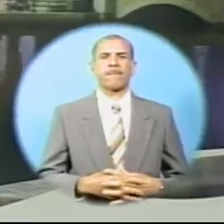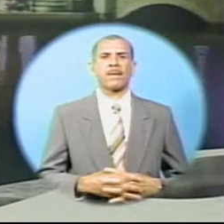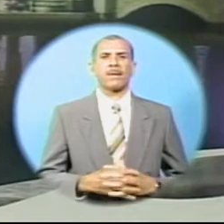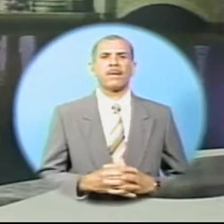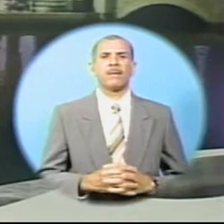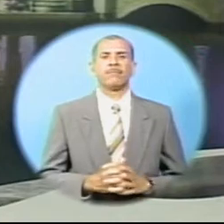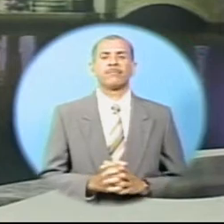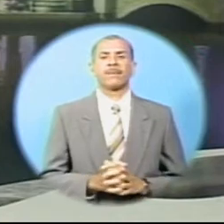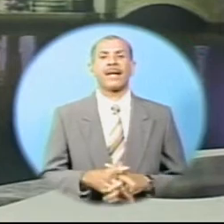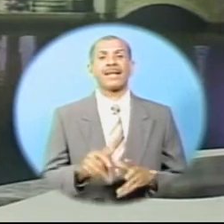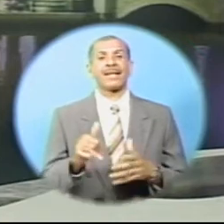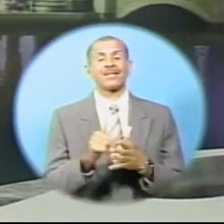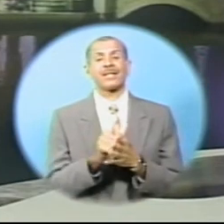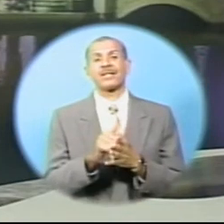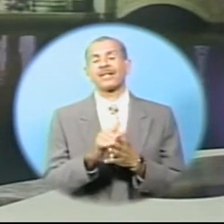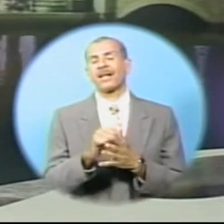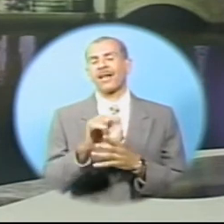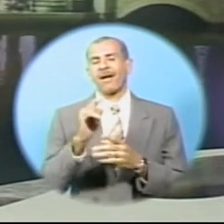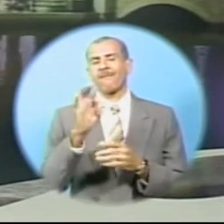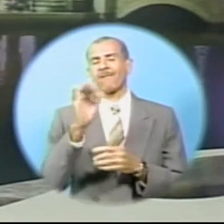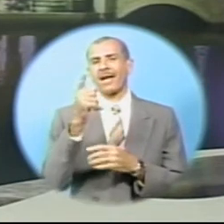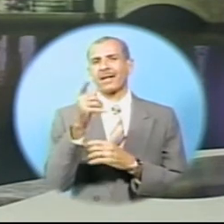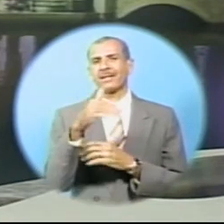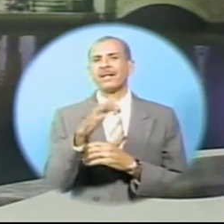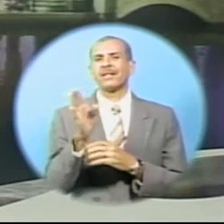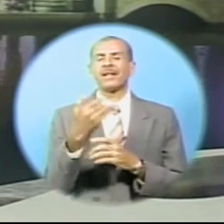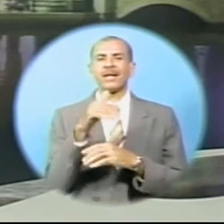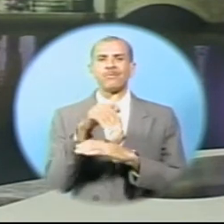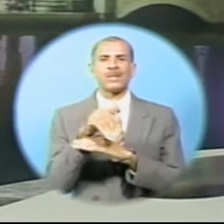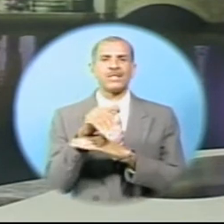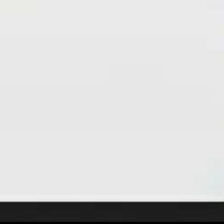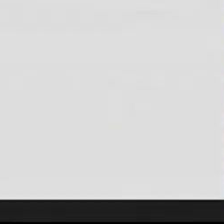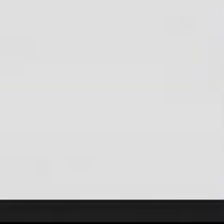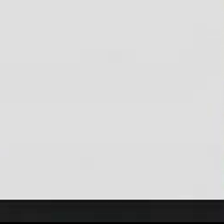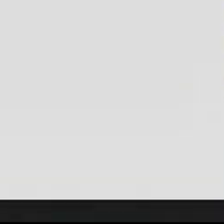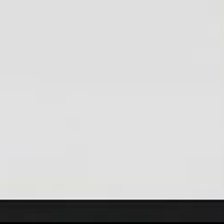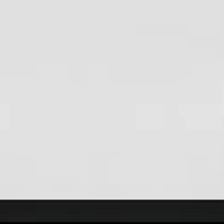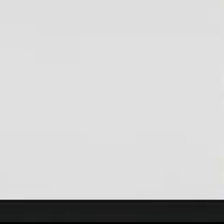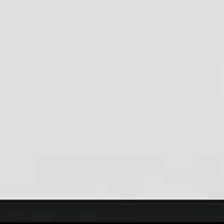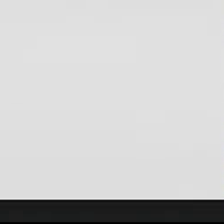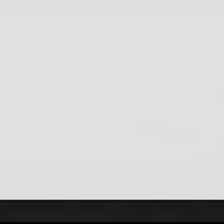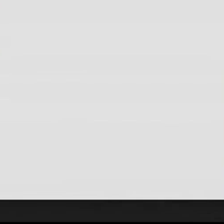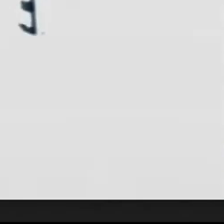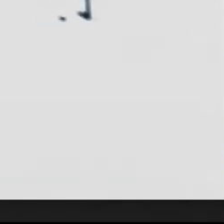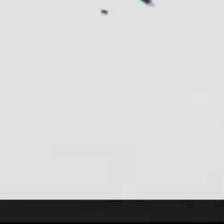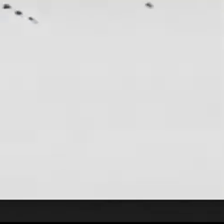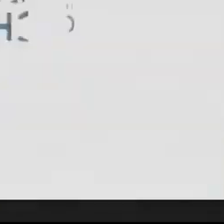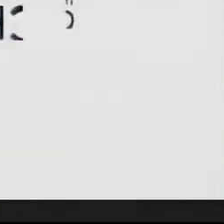That's the checkered flag on sports tonight. The business report is next.